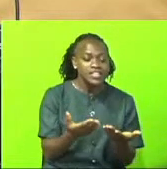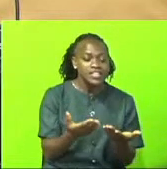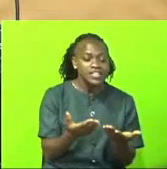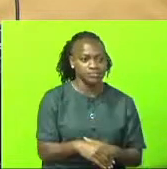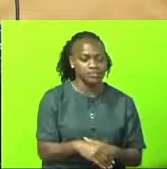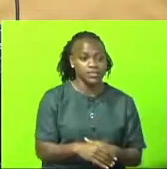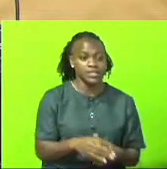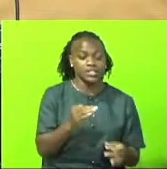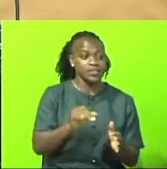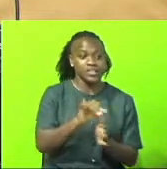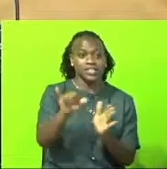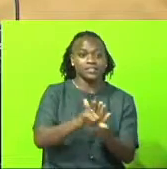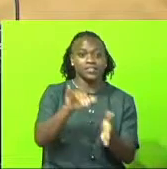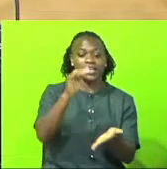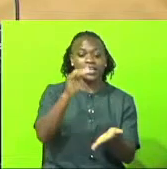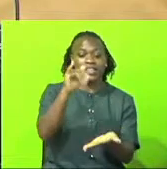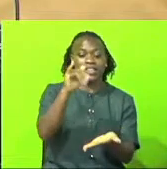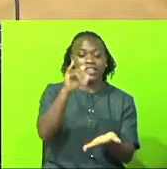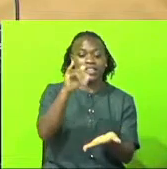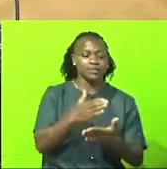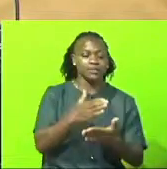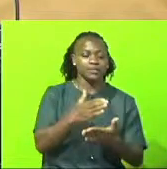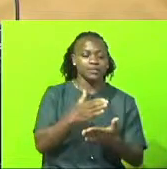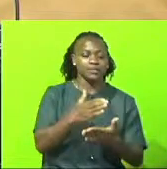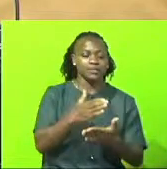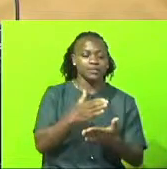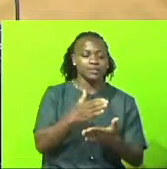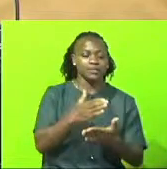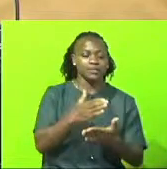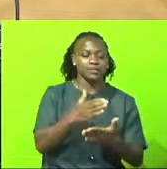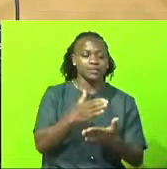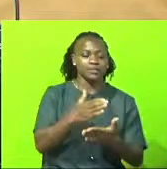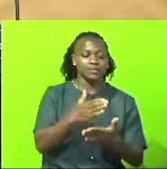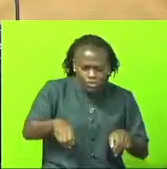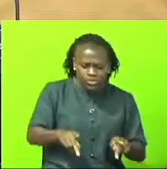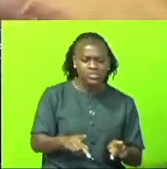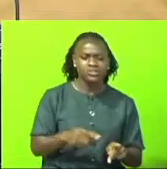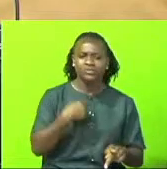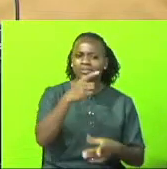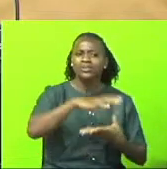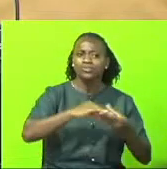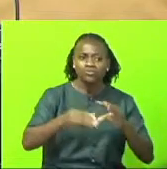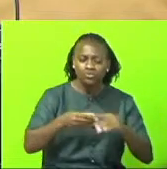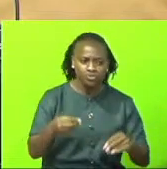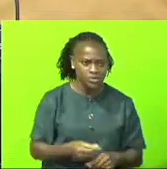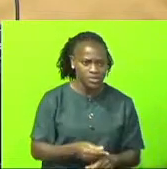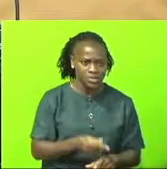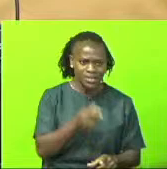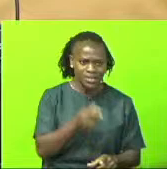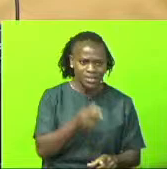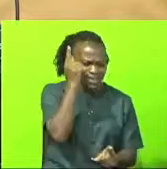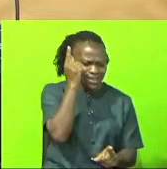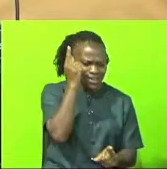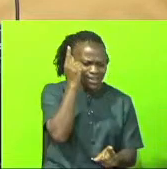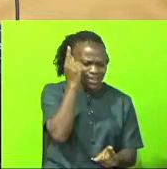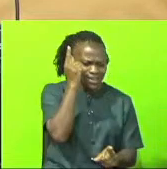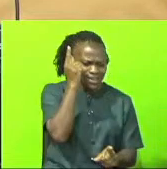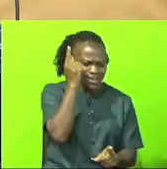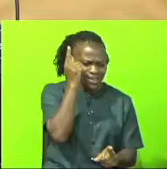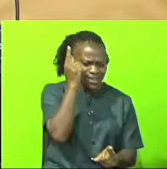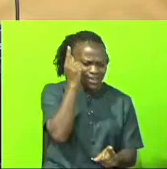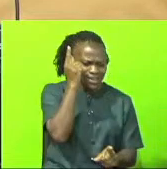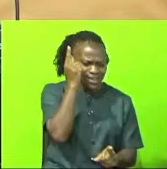proven. You cannot just get up and say, Mr. Speaker, should make a declaration, declare somebody's seat vacant. Mr.